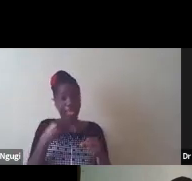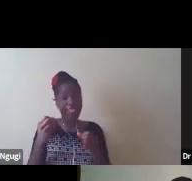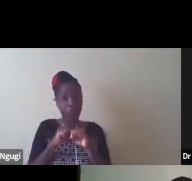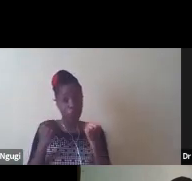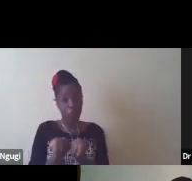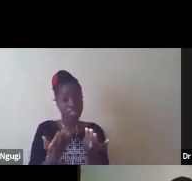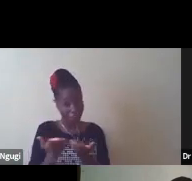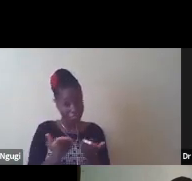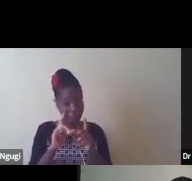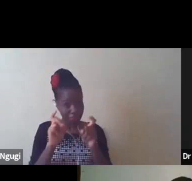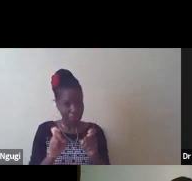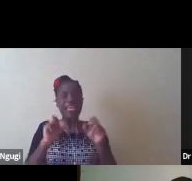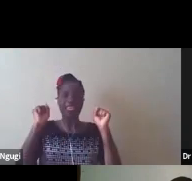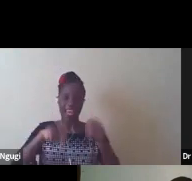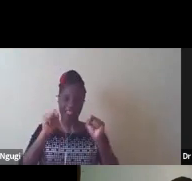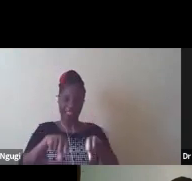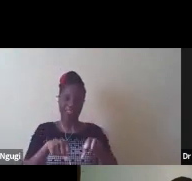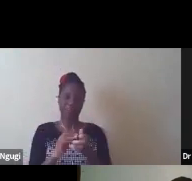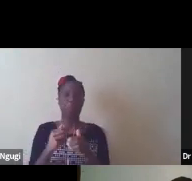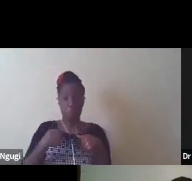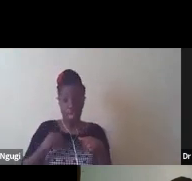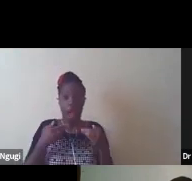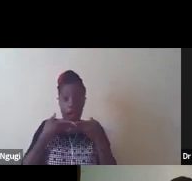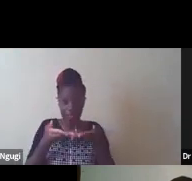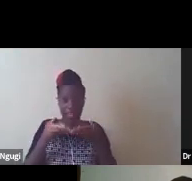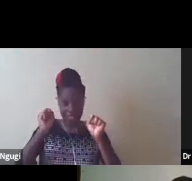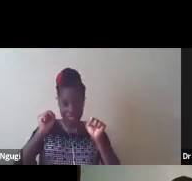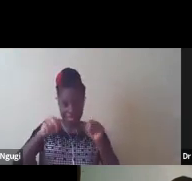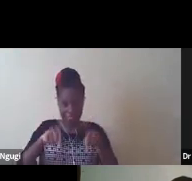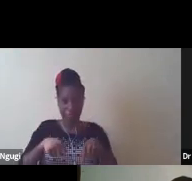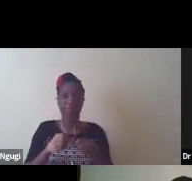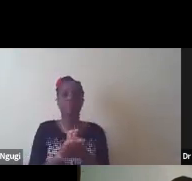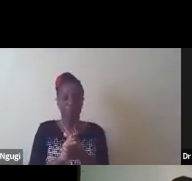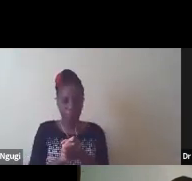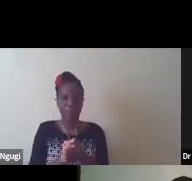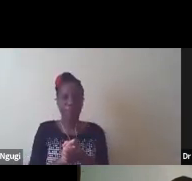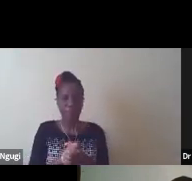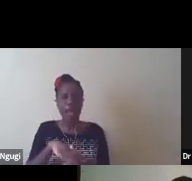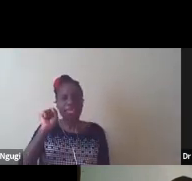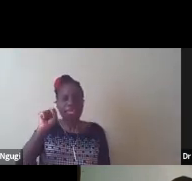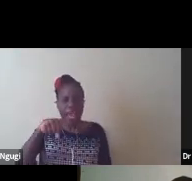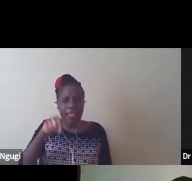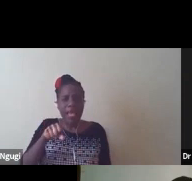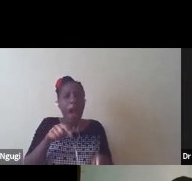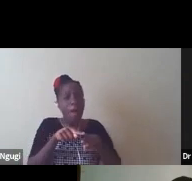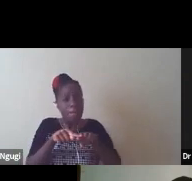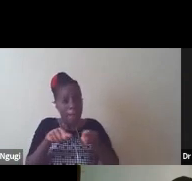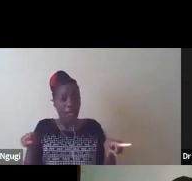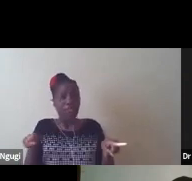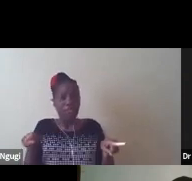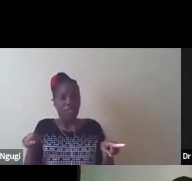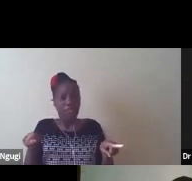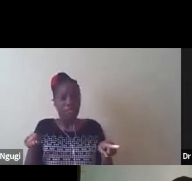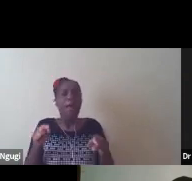My answer is yes. But it's a yes with a lot of investment and hard